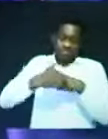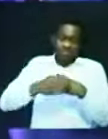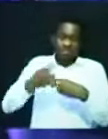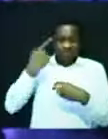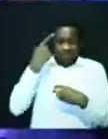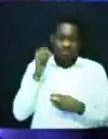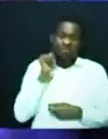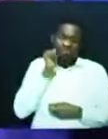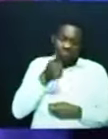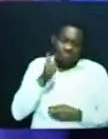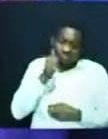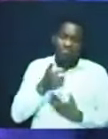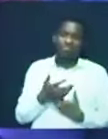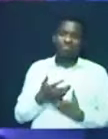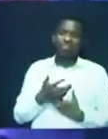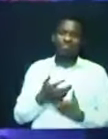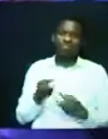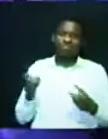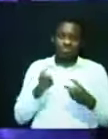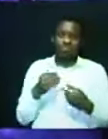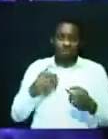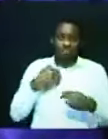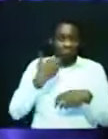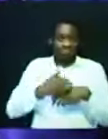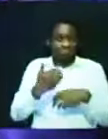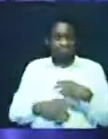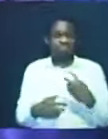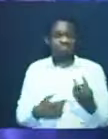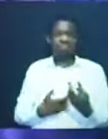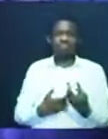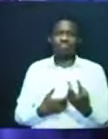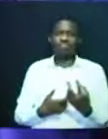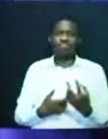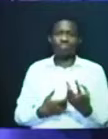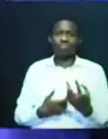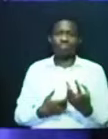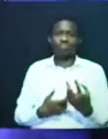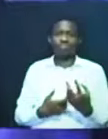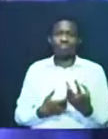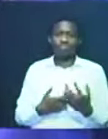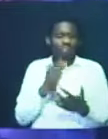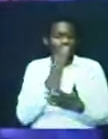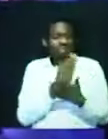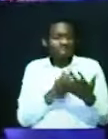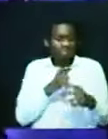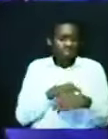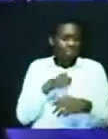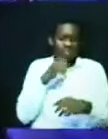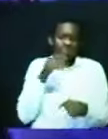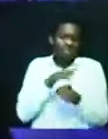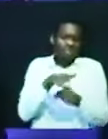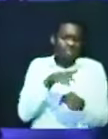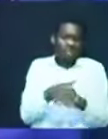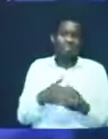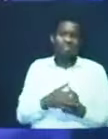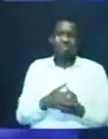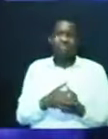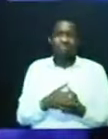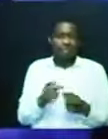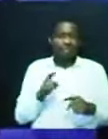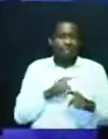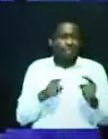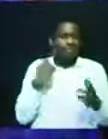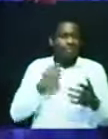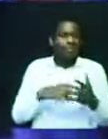bread. So we have bread for the day. Sometimes it may not be enough. But what will take you into the